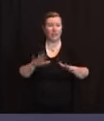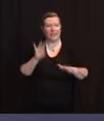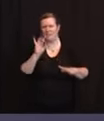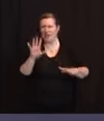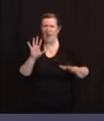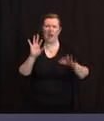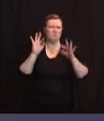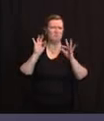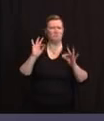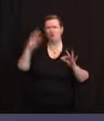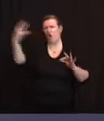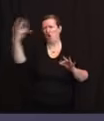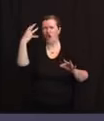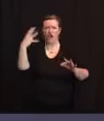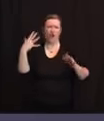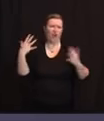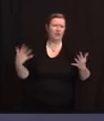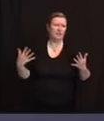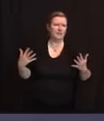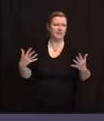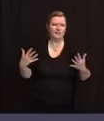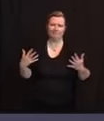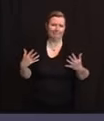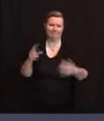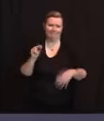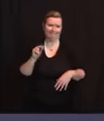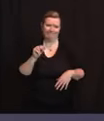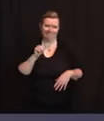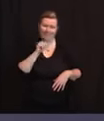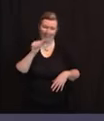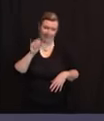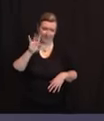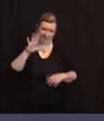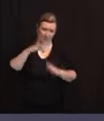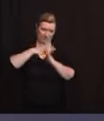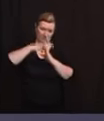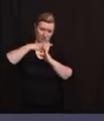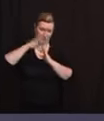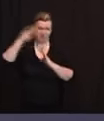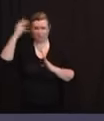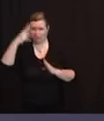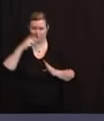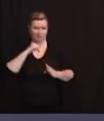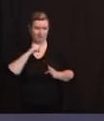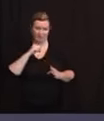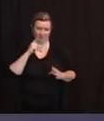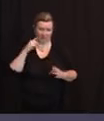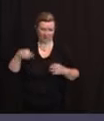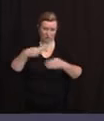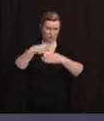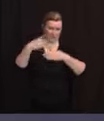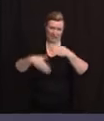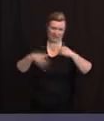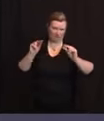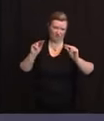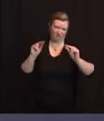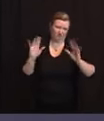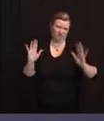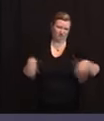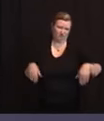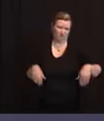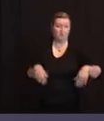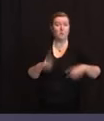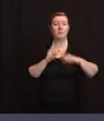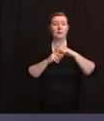sunny for the next 4 days. It's going to be none of that. And so the only silver lining with that is I think we're going to get,